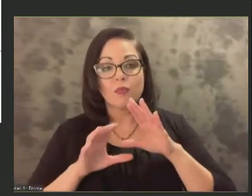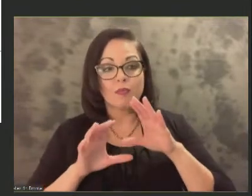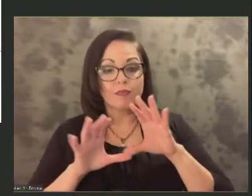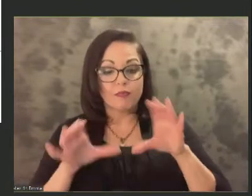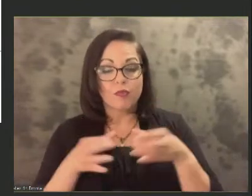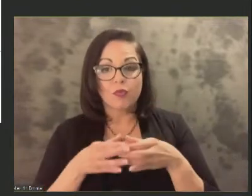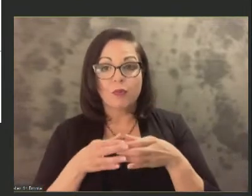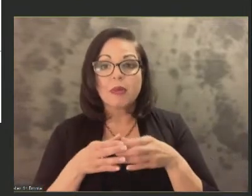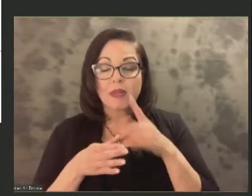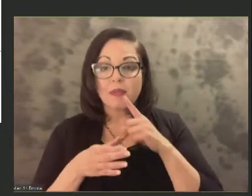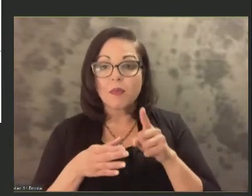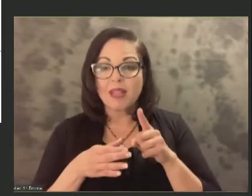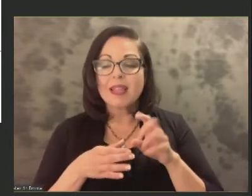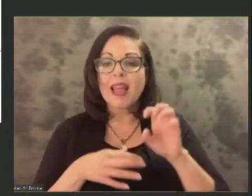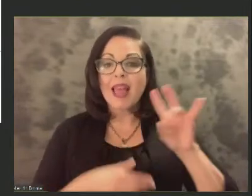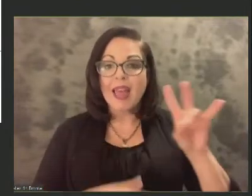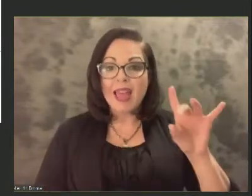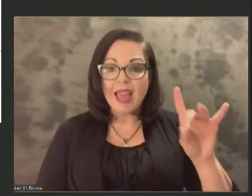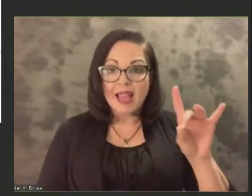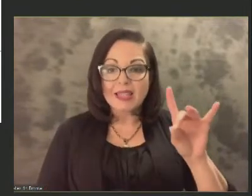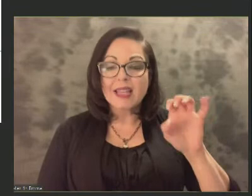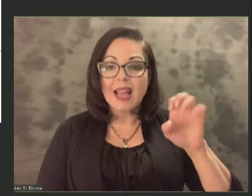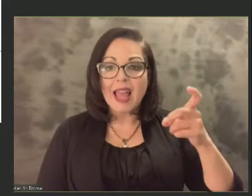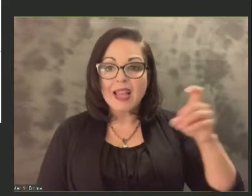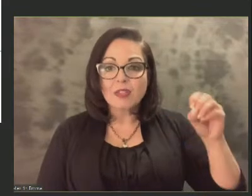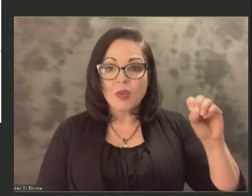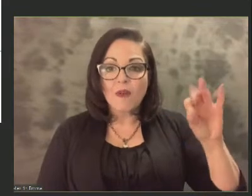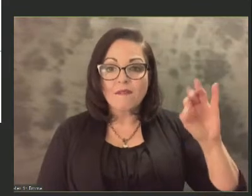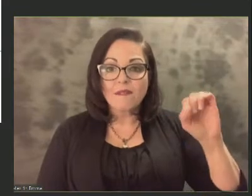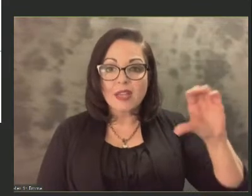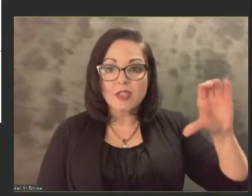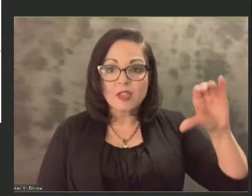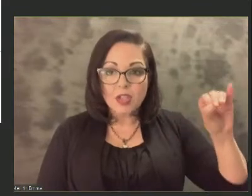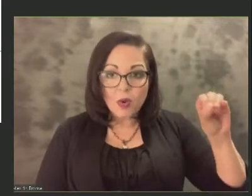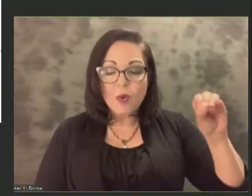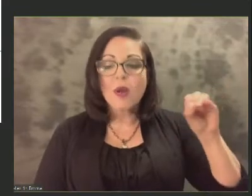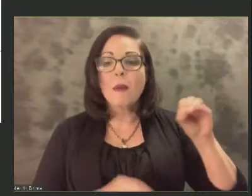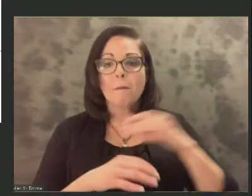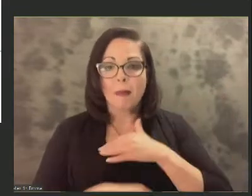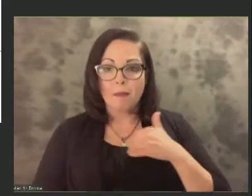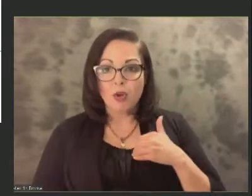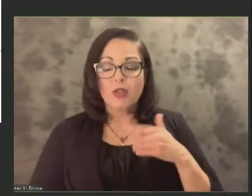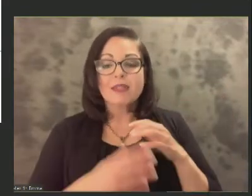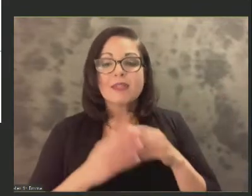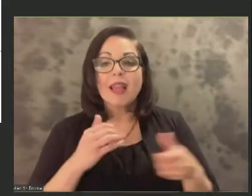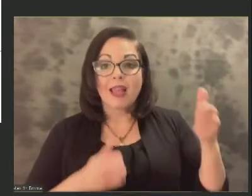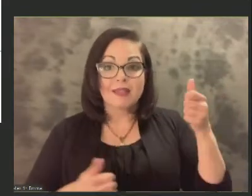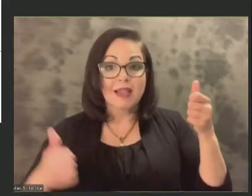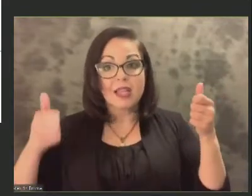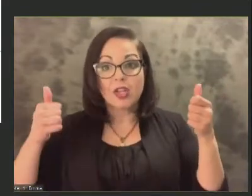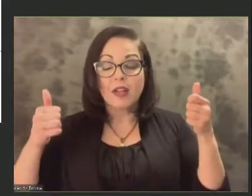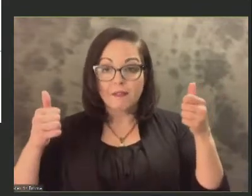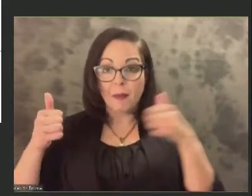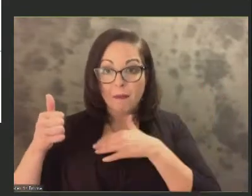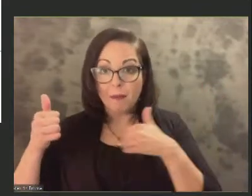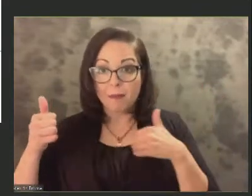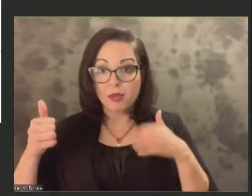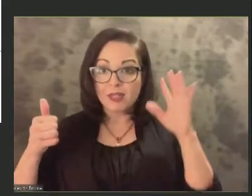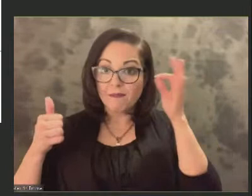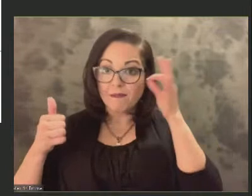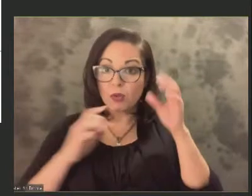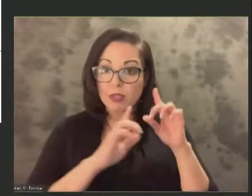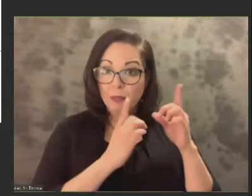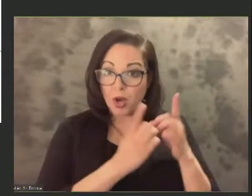8 ex officio members. These are senior level executive members of the federal